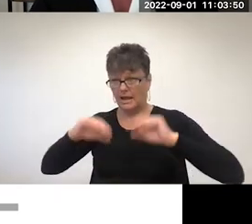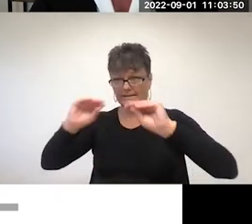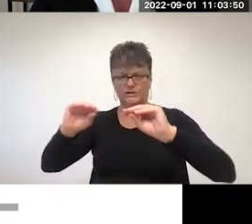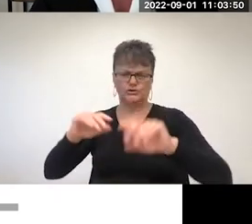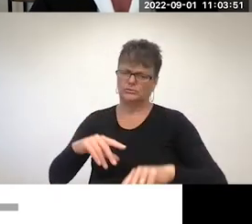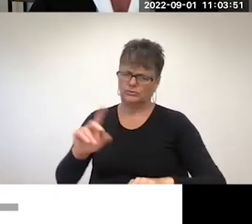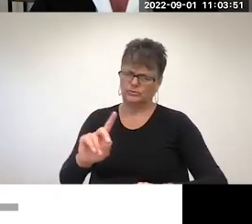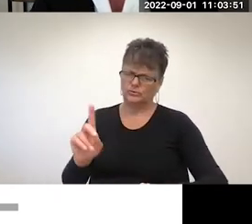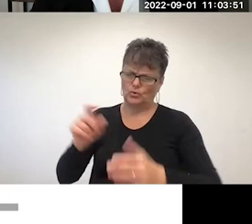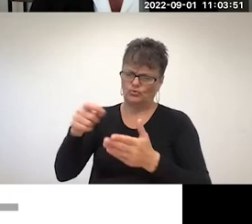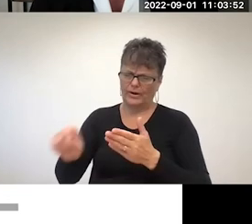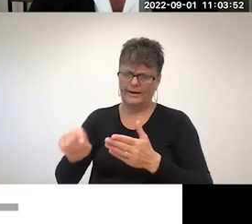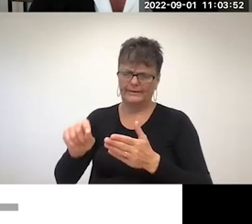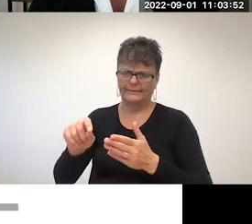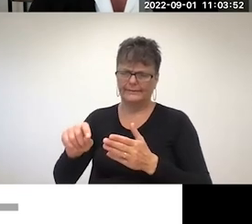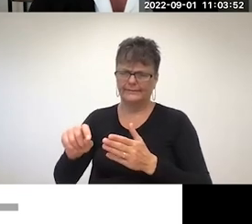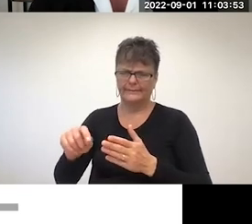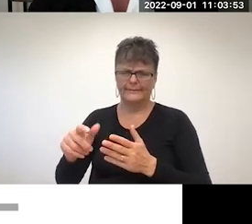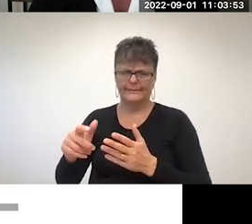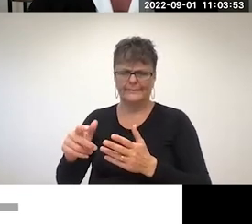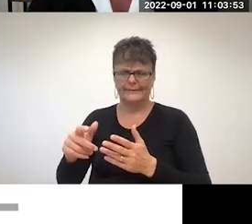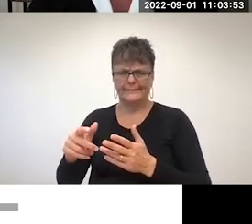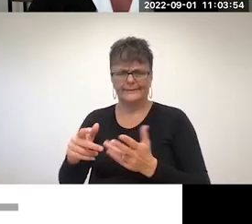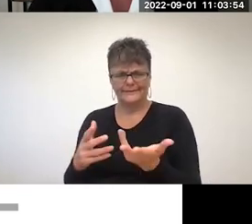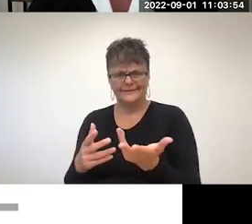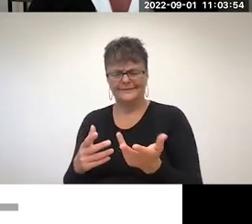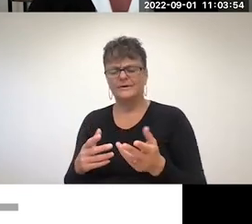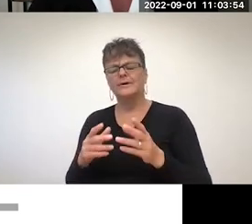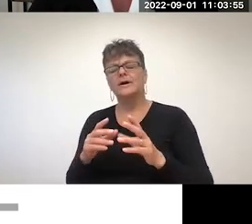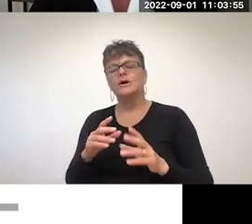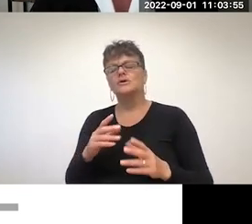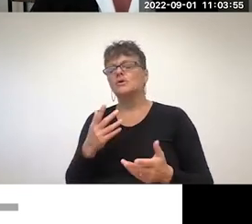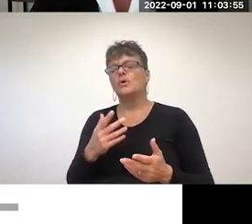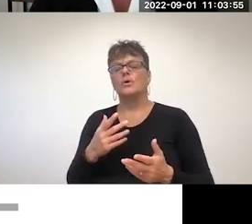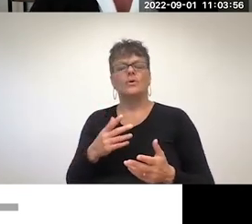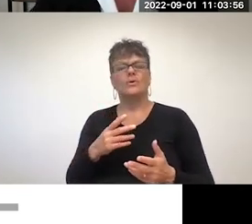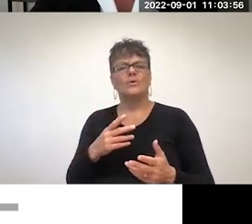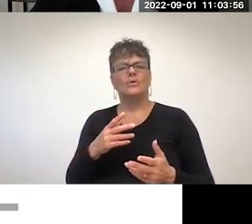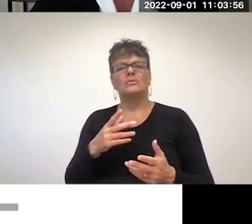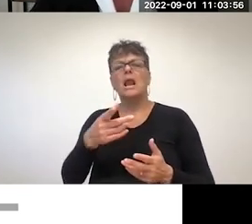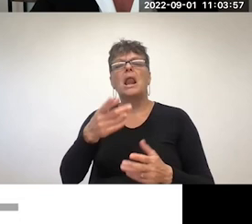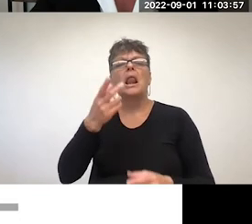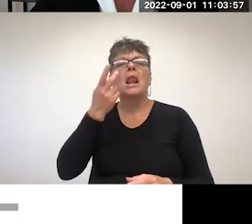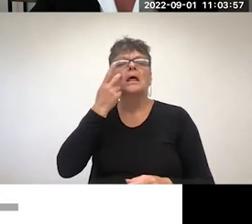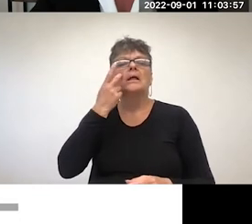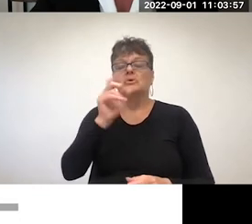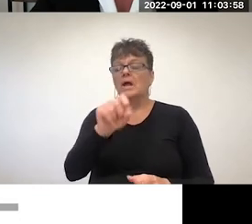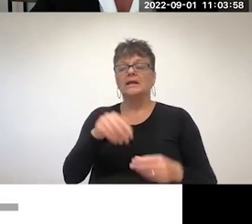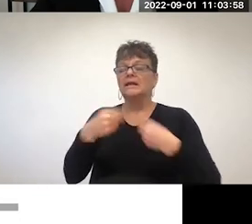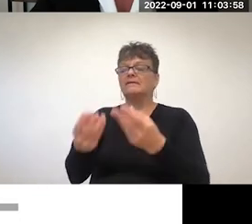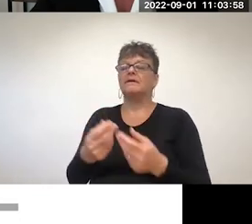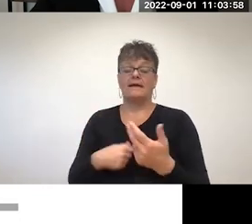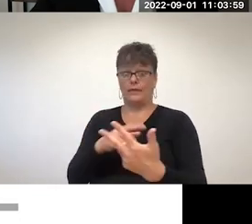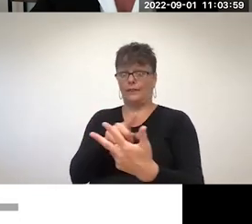would encourage us to think about, I want you to solve these three problems and kind of see if you can remember how to do it from, you know, when you